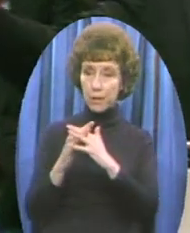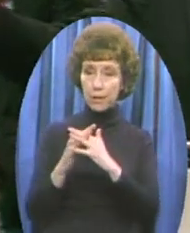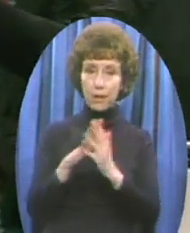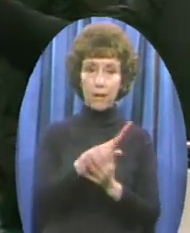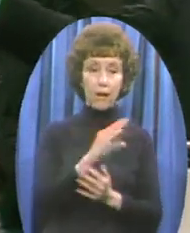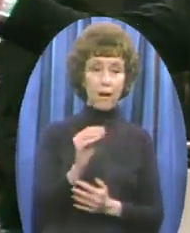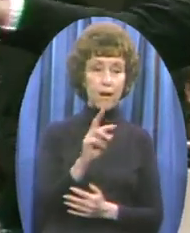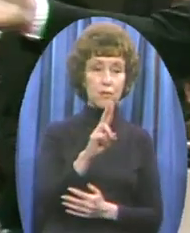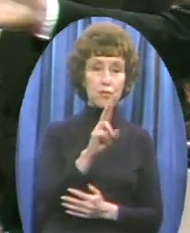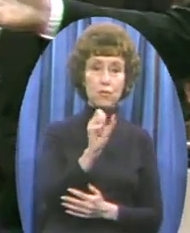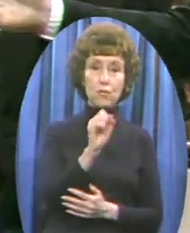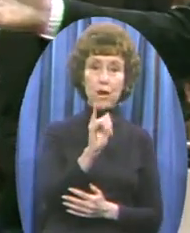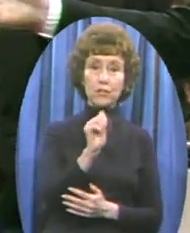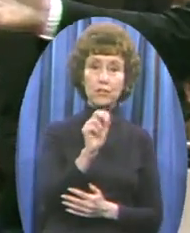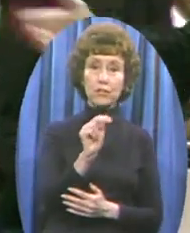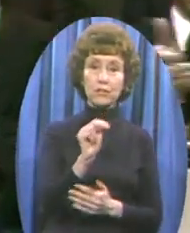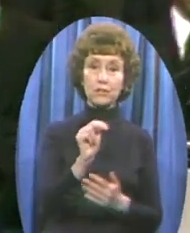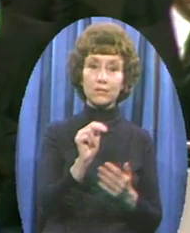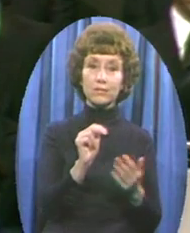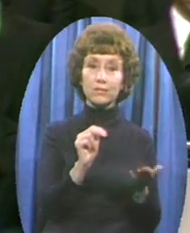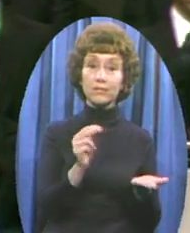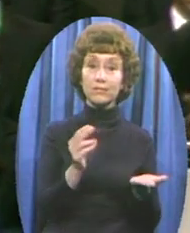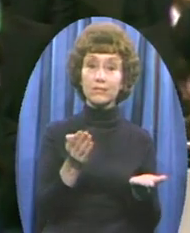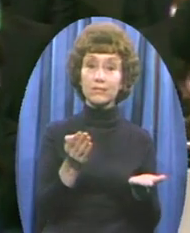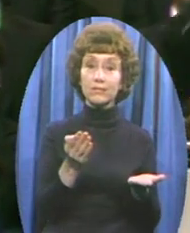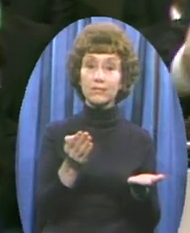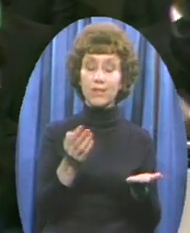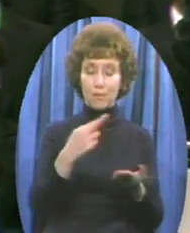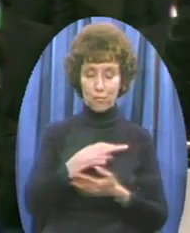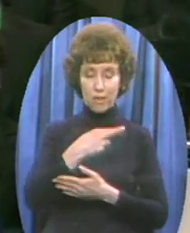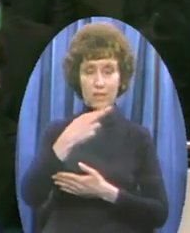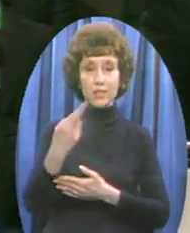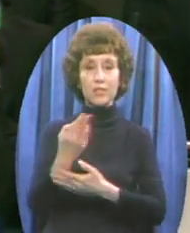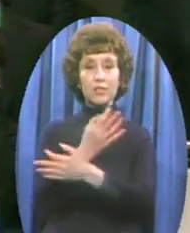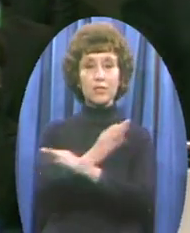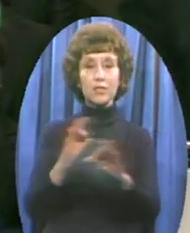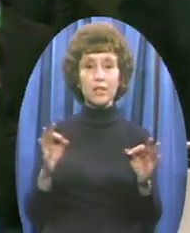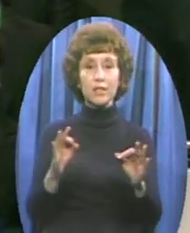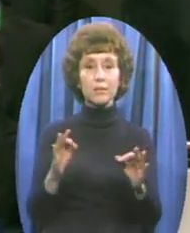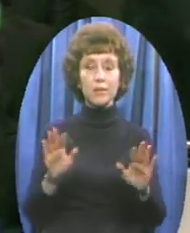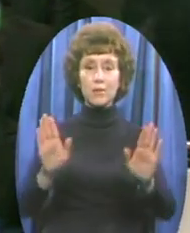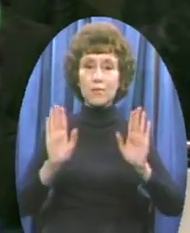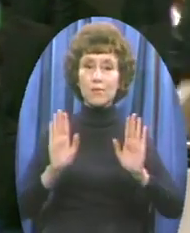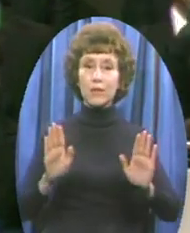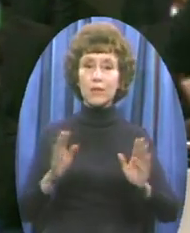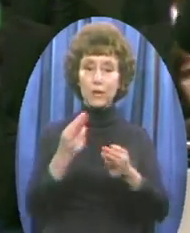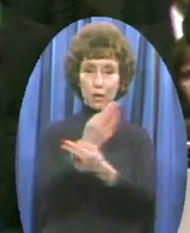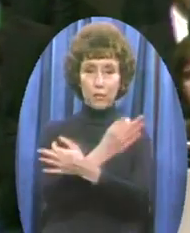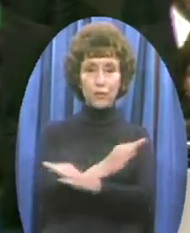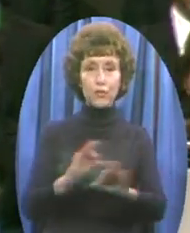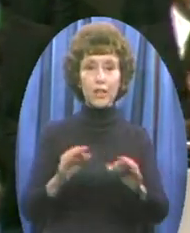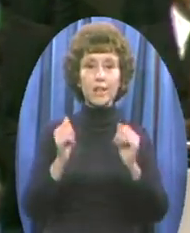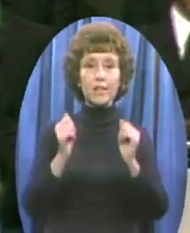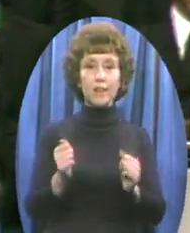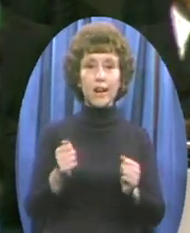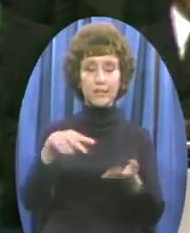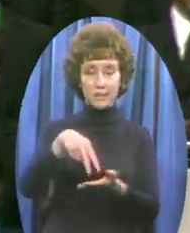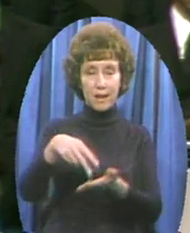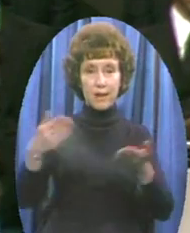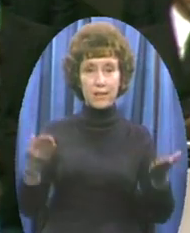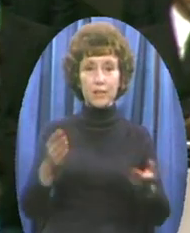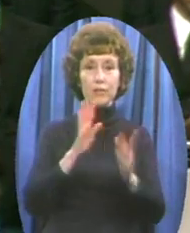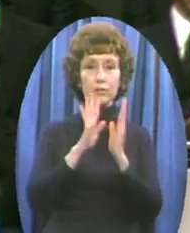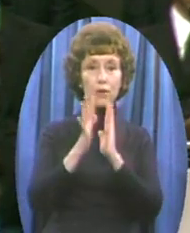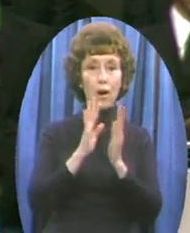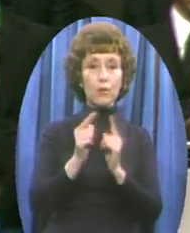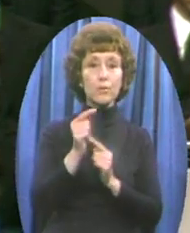great to come here and preach the gospel, talk into a microphone, look into a camera, and tell millions of people that Jesus died for your sins according to the scriptures. He